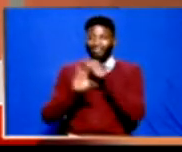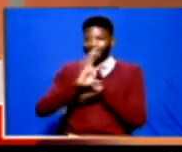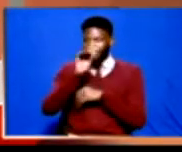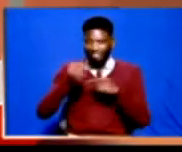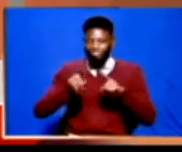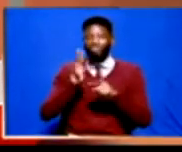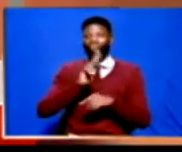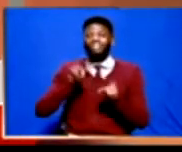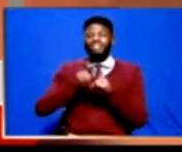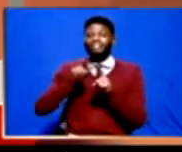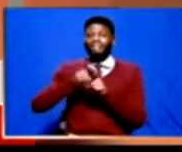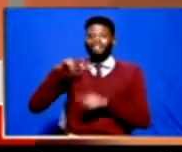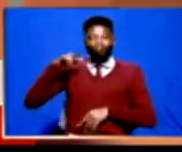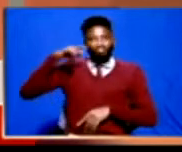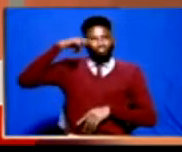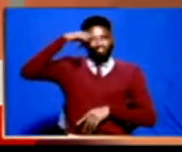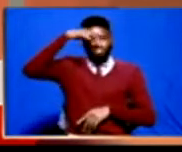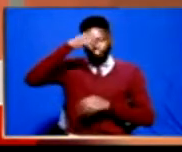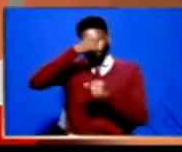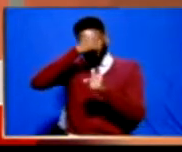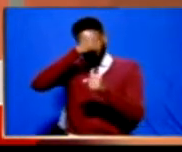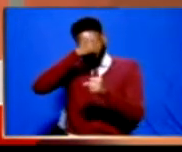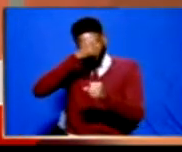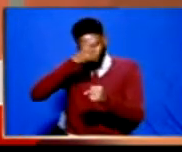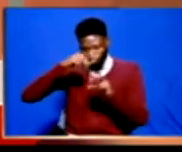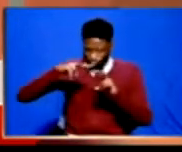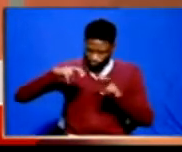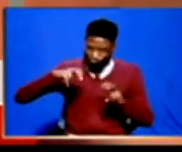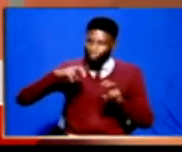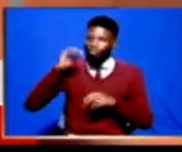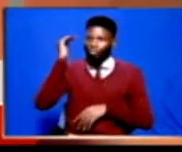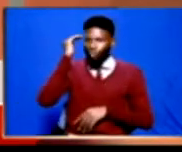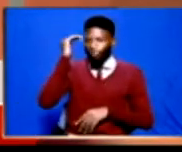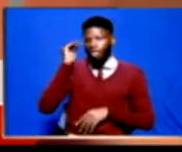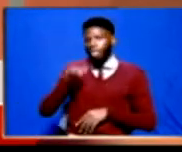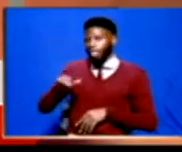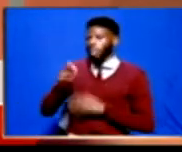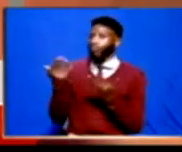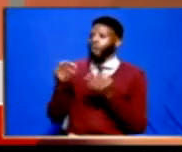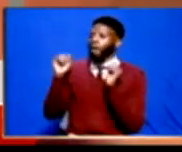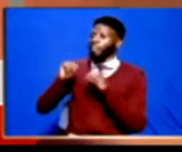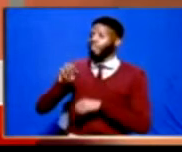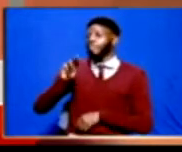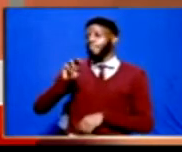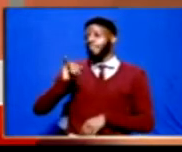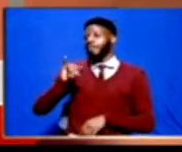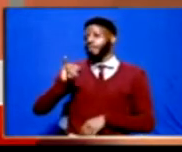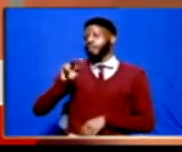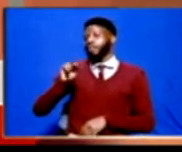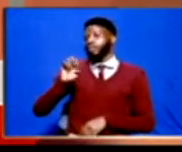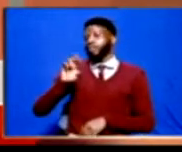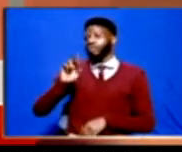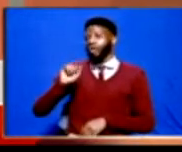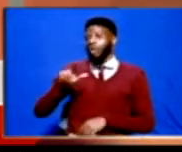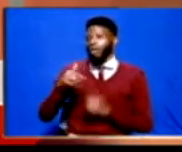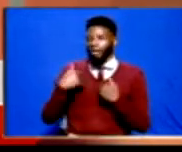survey to enable them to know and to map what are the potential areas, and even now utilize that to give Kenyans